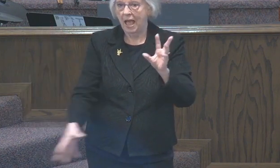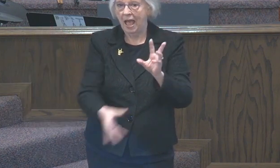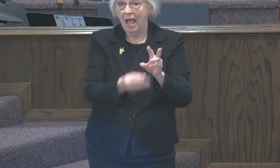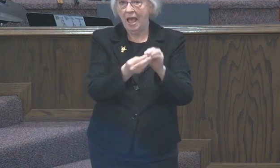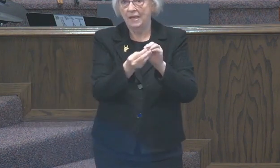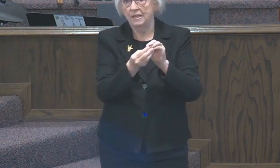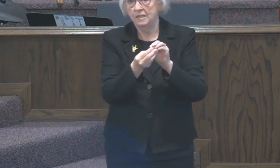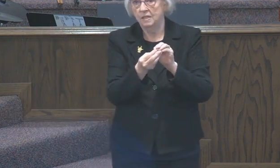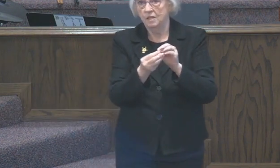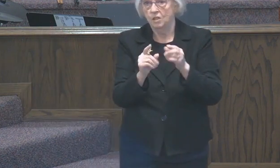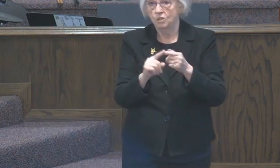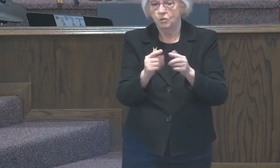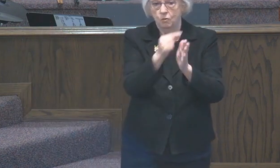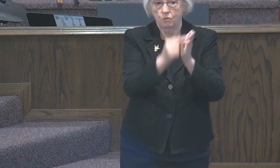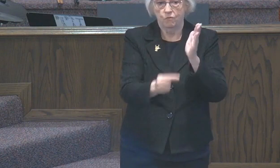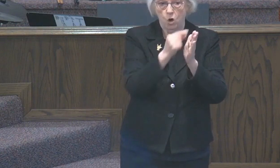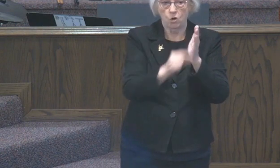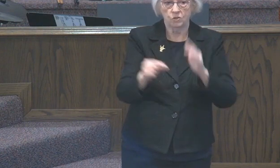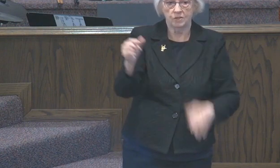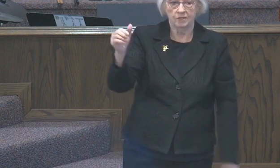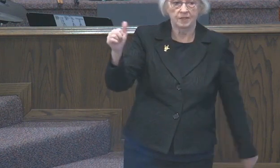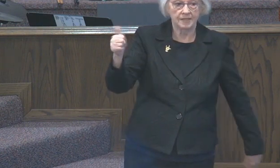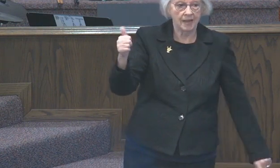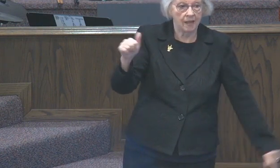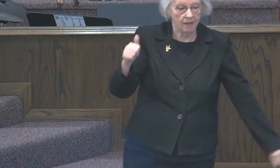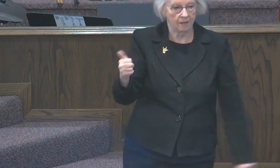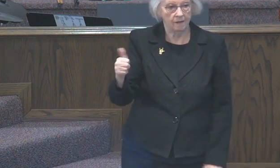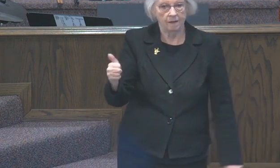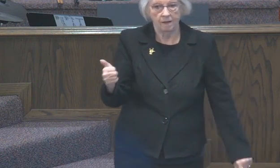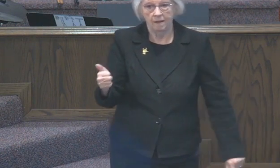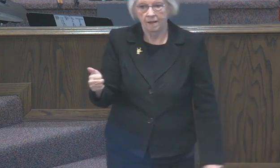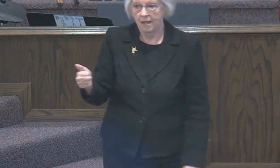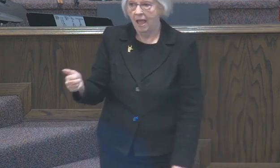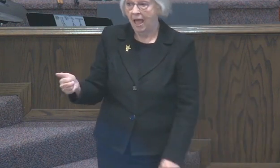How do I, when do I, why do I